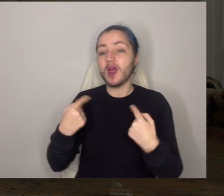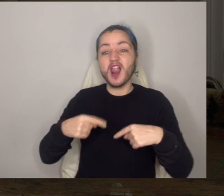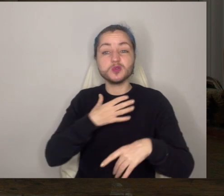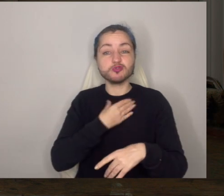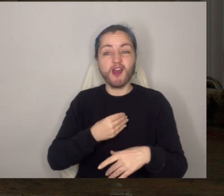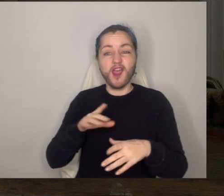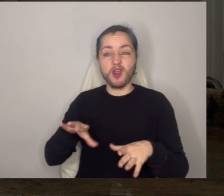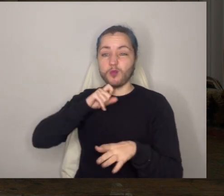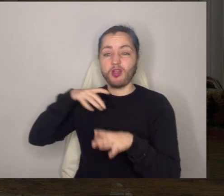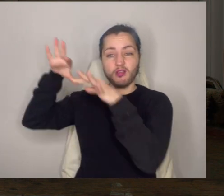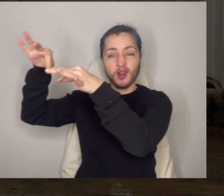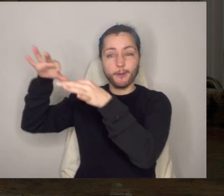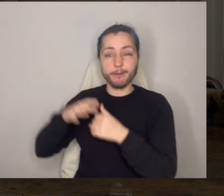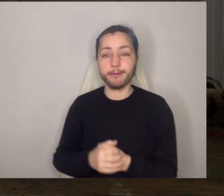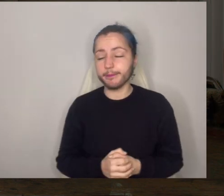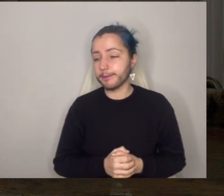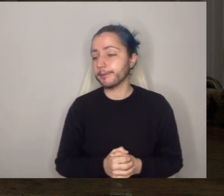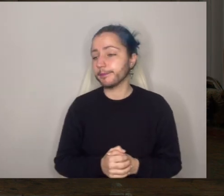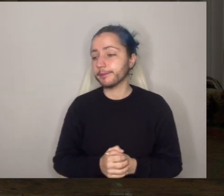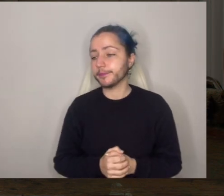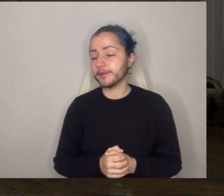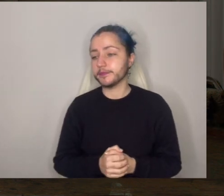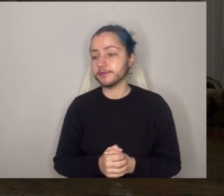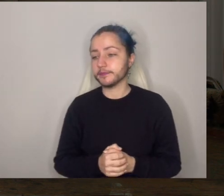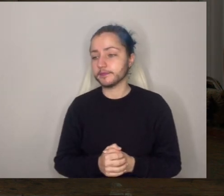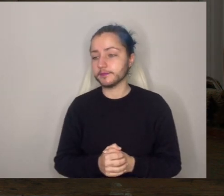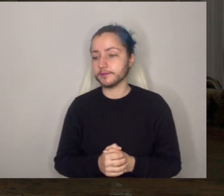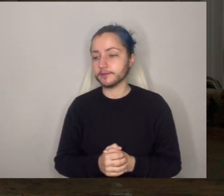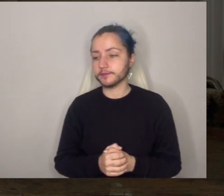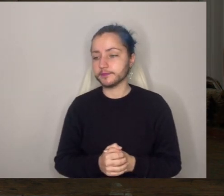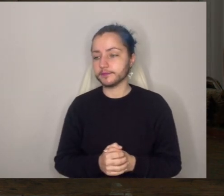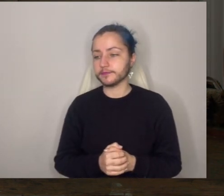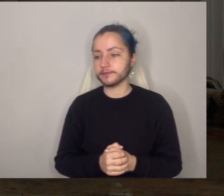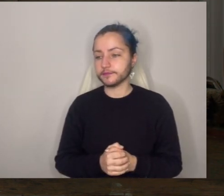So that's kind of the style I've been working with